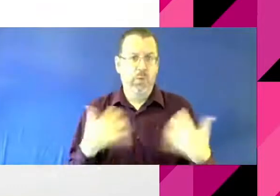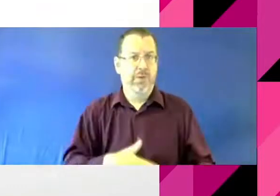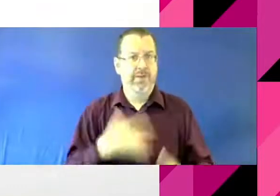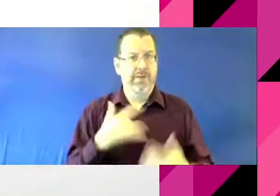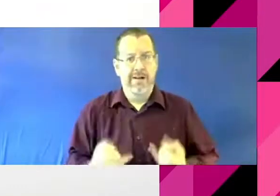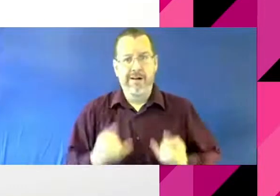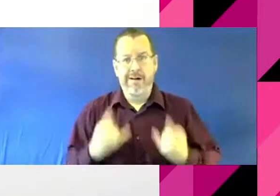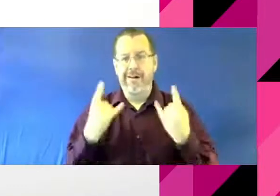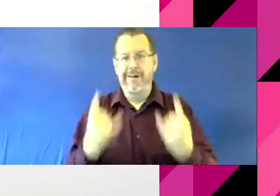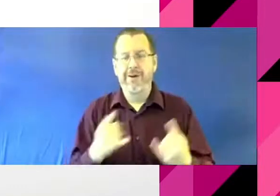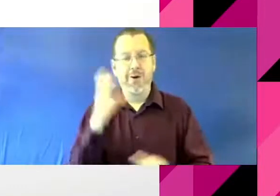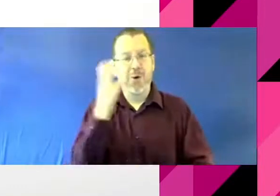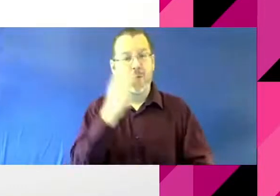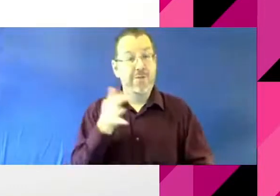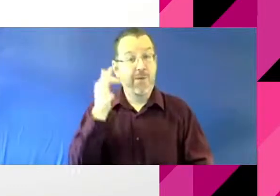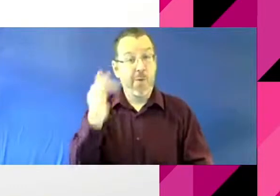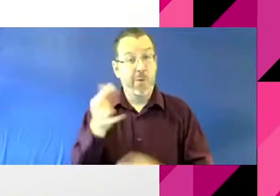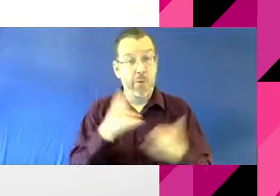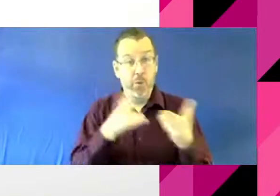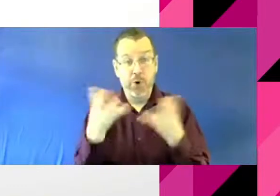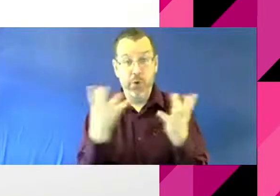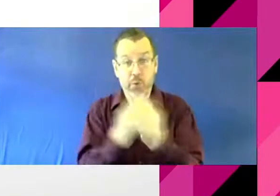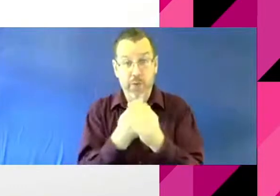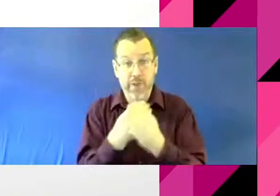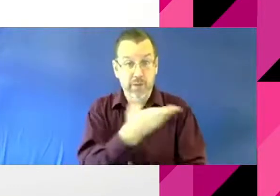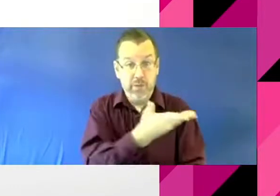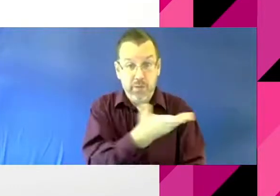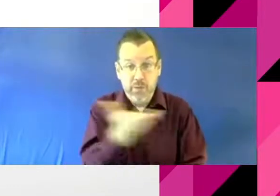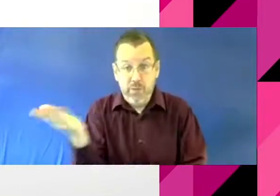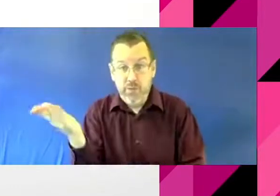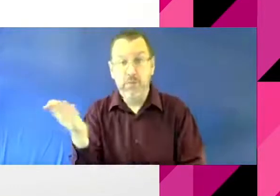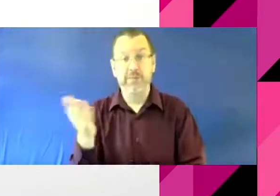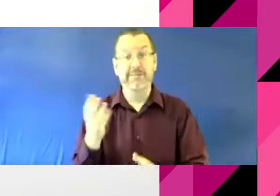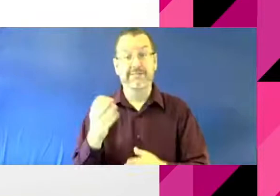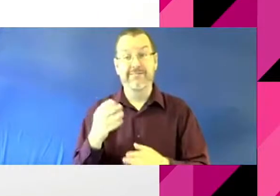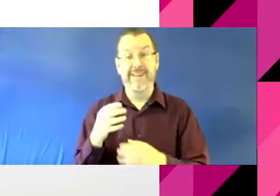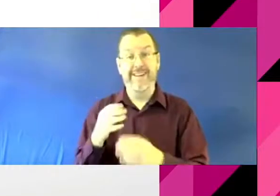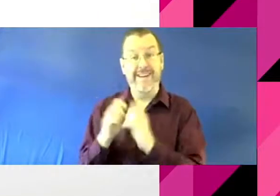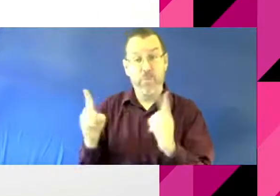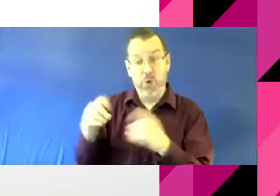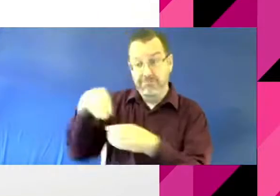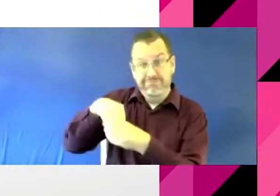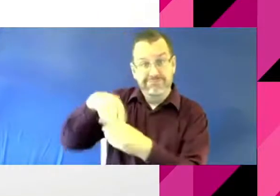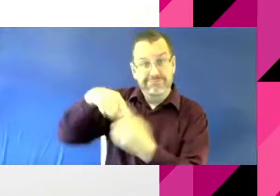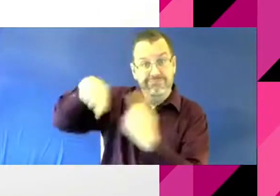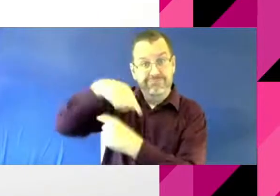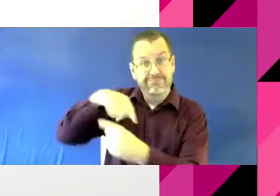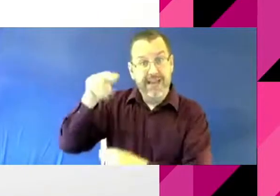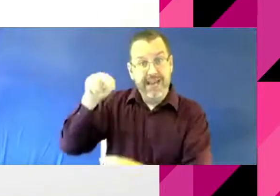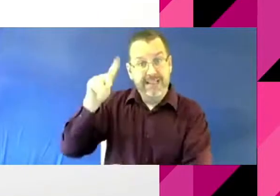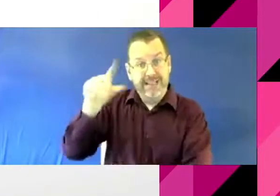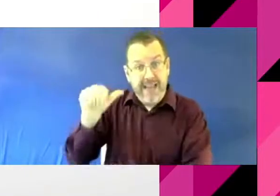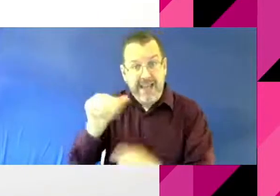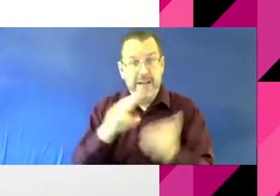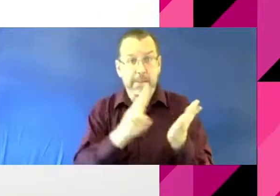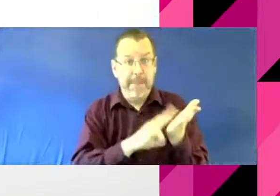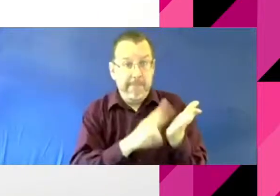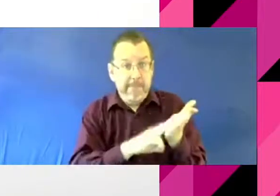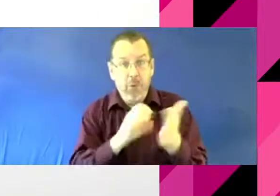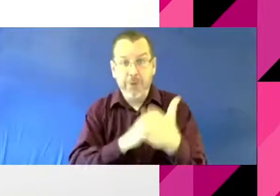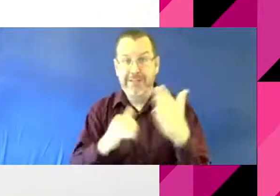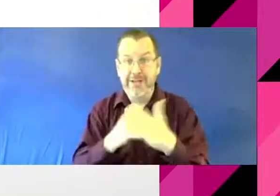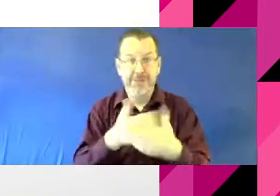And I look forward to working with yourself, everybody within the NDA, and all your other members and organisations. So have a great